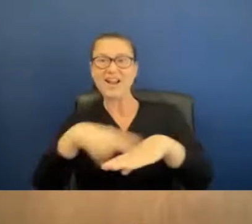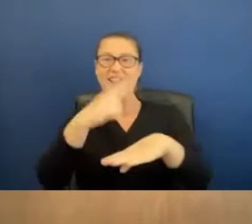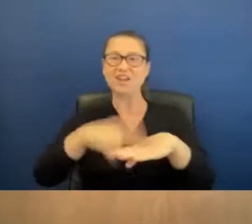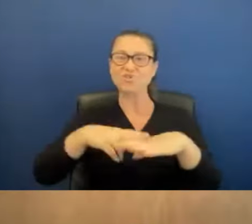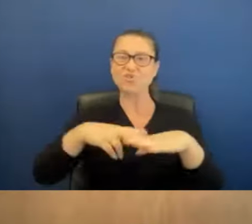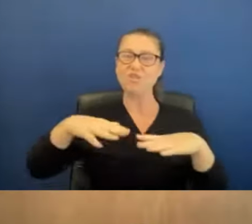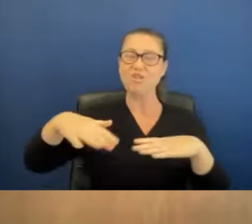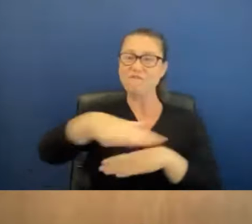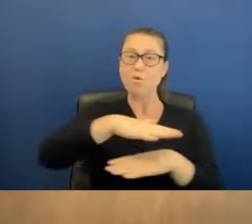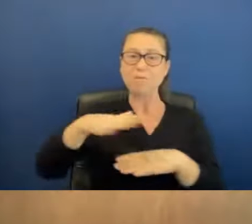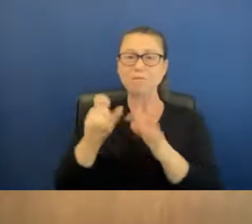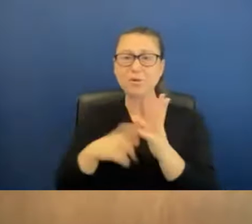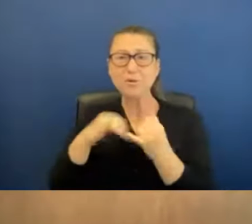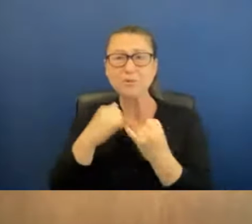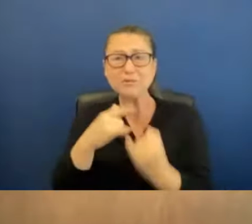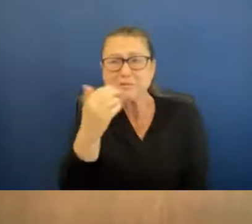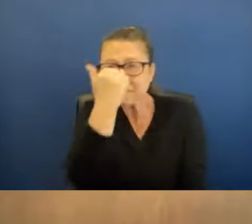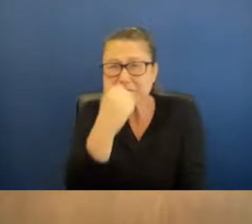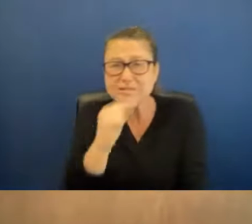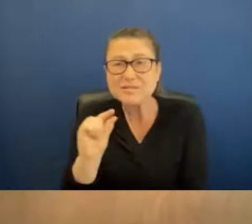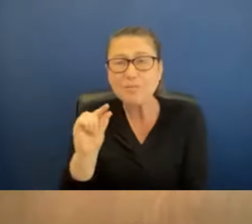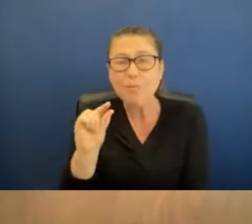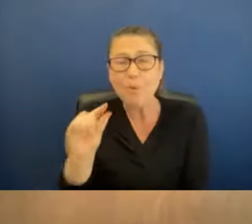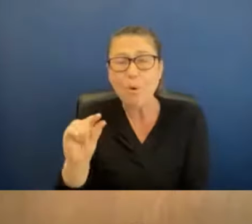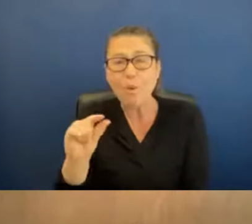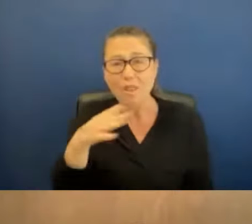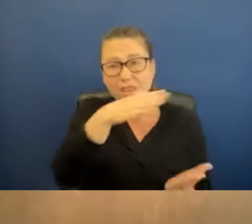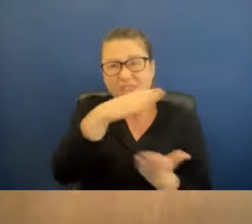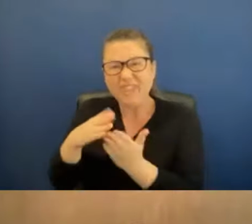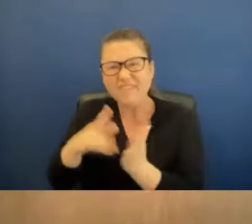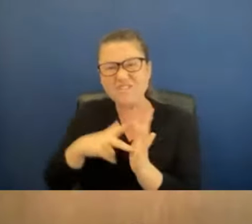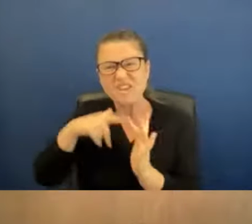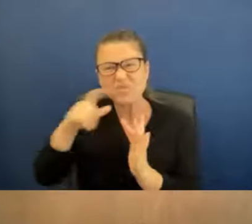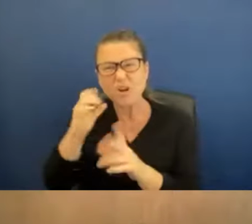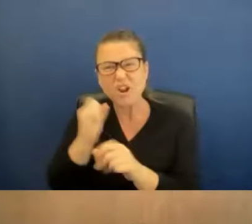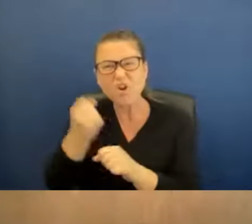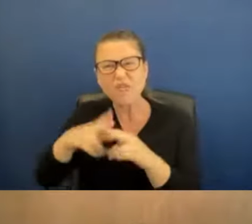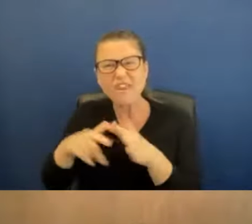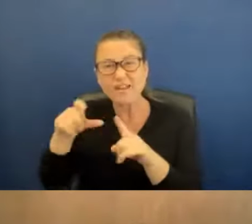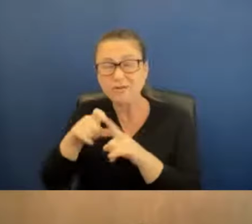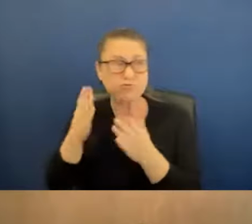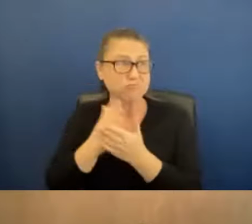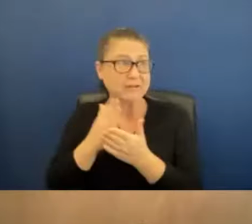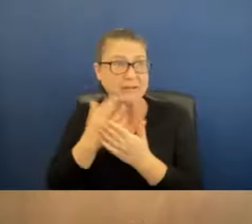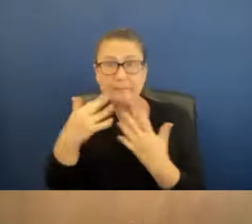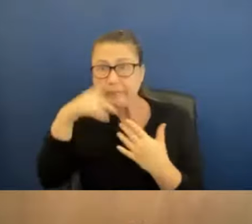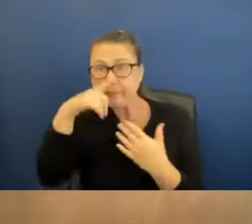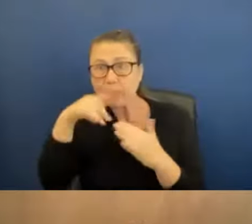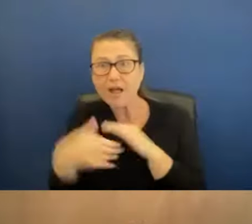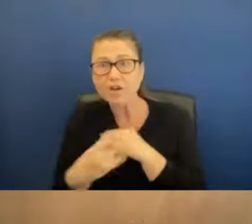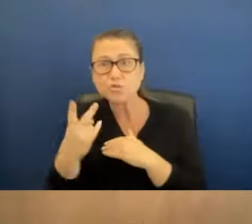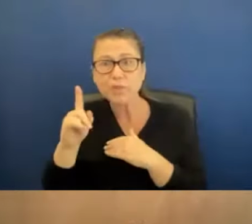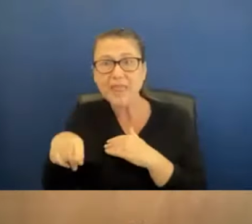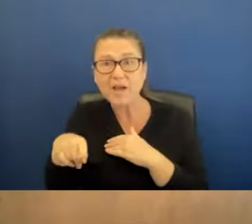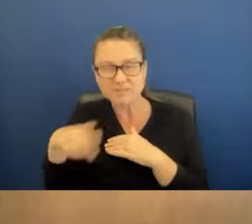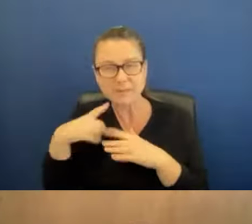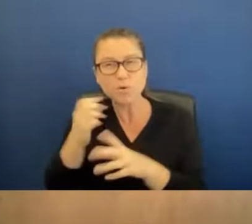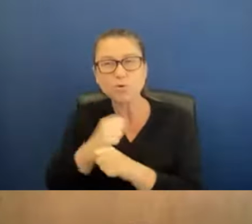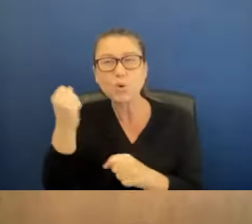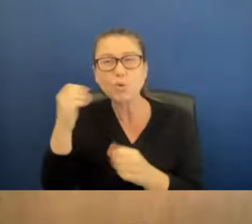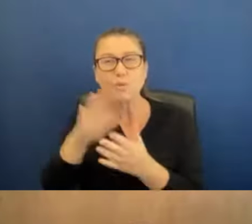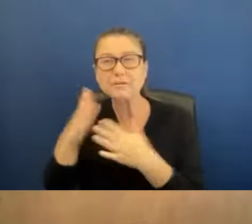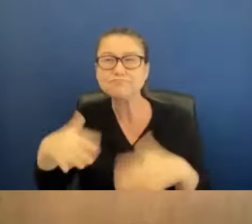So Clunes is a very small, um, Victorian goldfields town of under 2000 people because it is a goldfields town. It's got beautiful